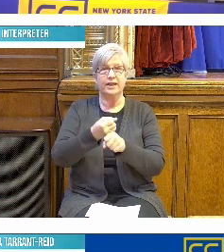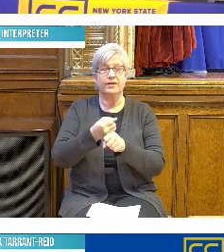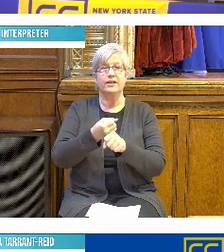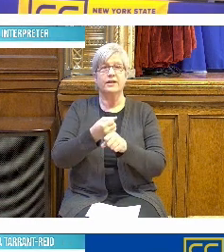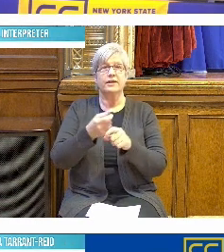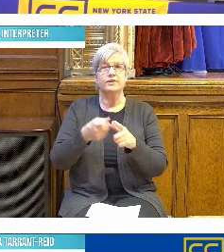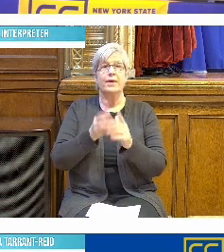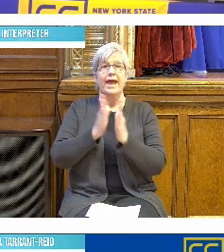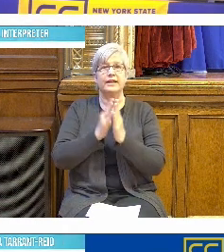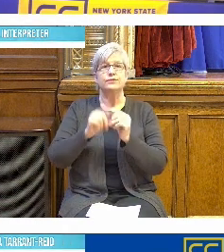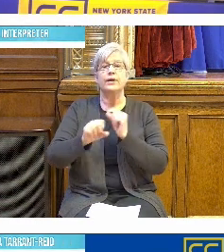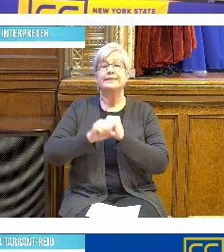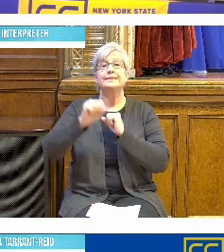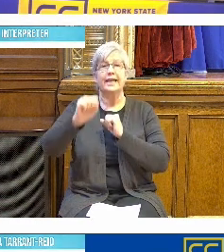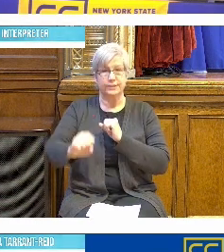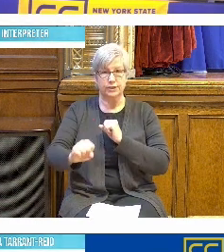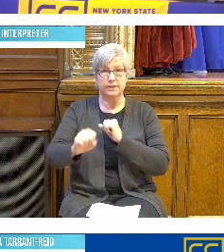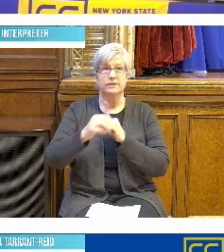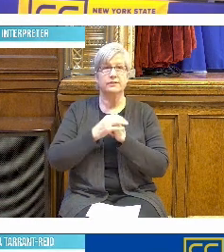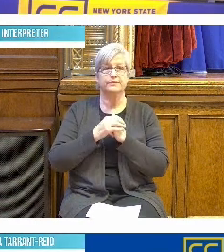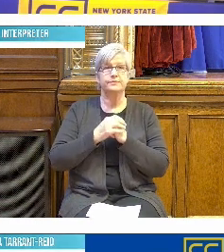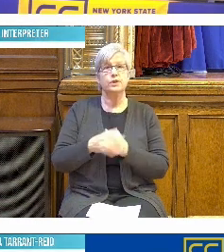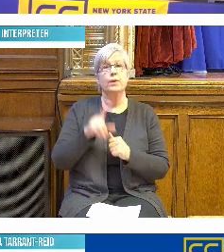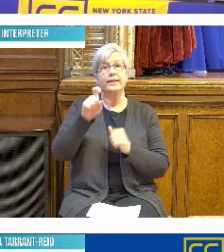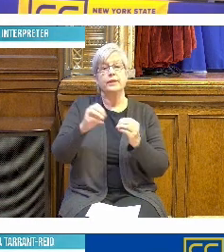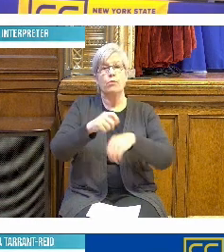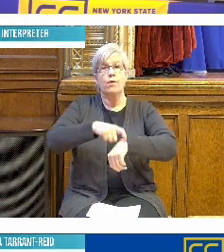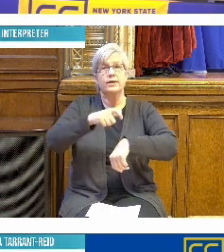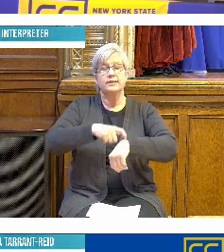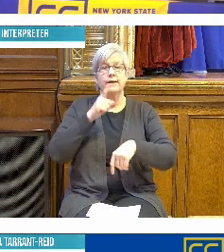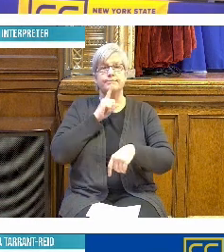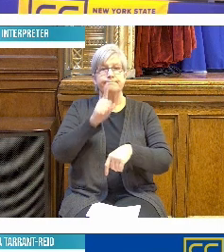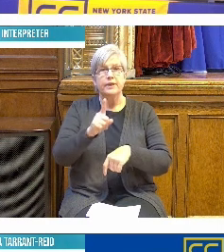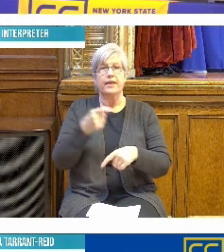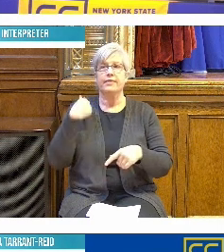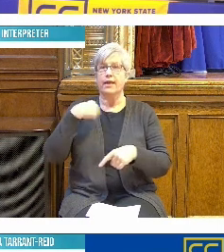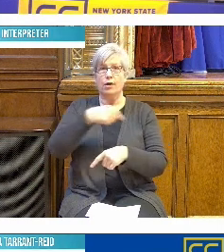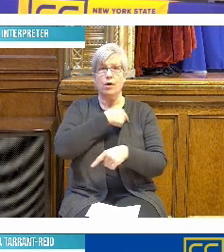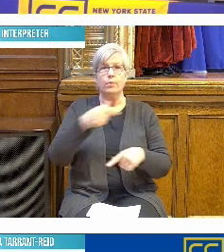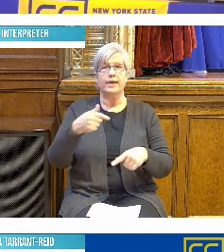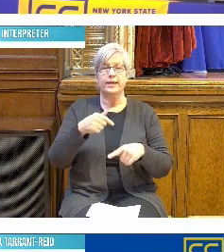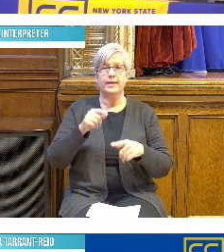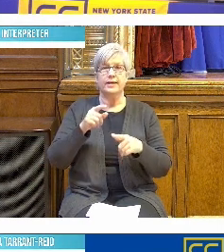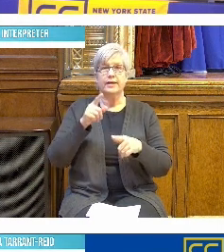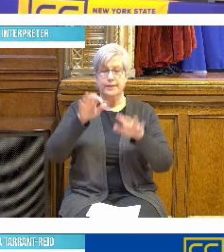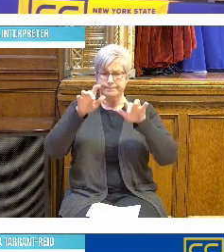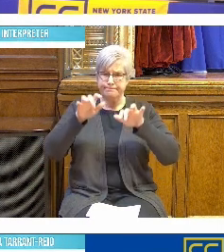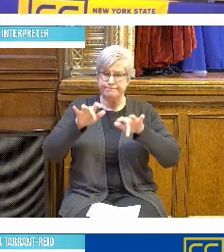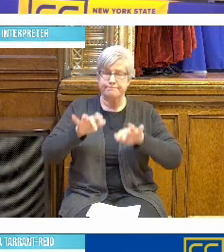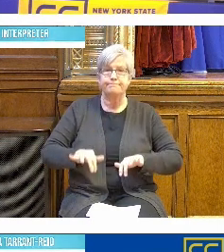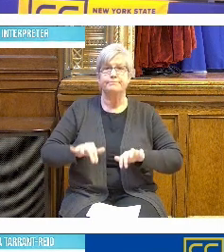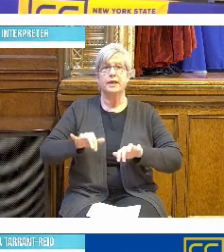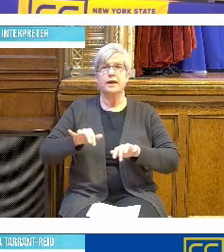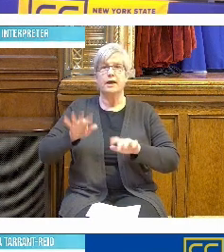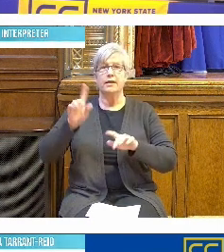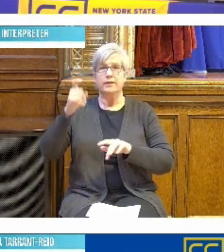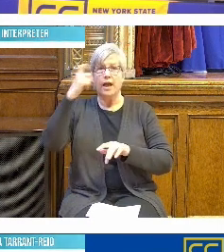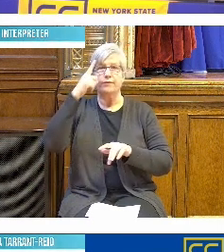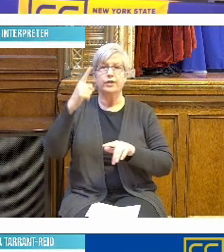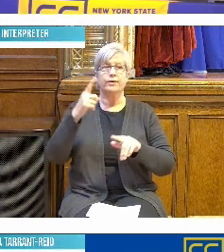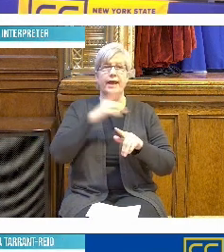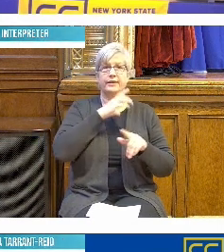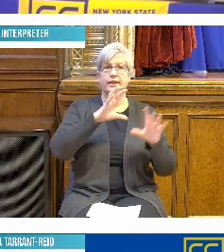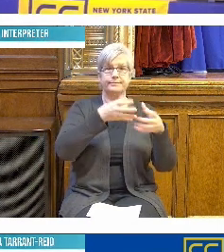have asked for an extension. We need an extension to ensure that we submit to the governor and the legislative body